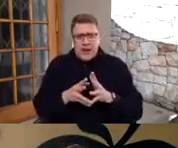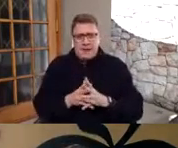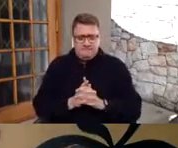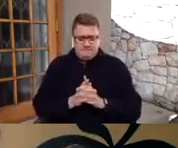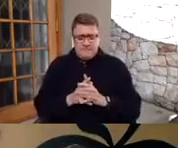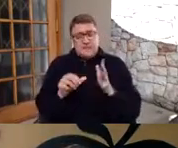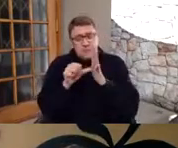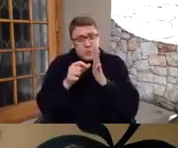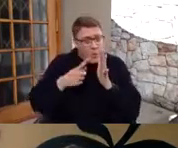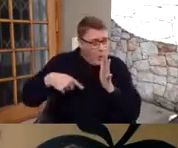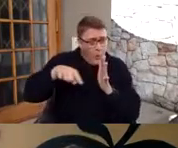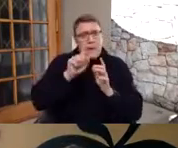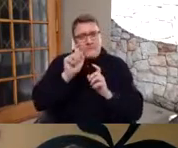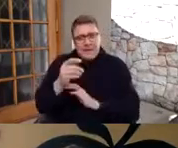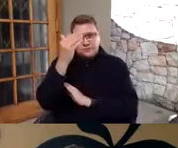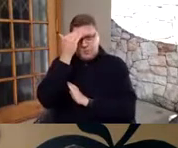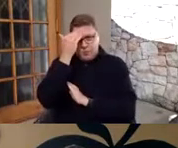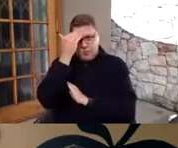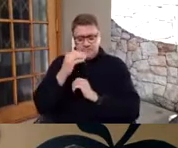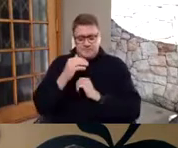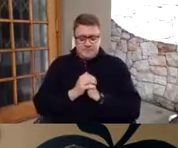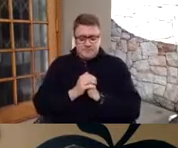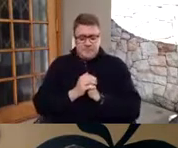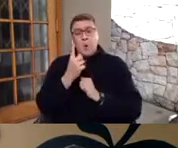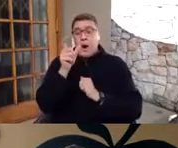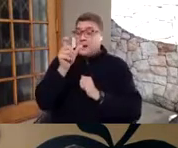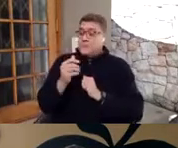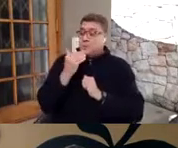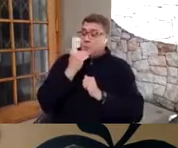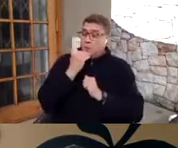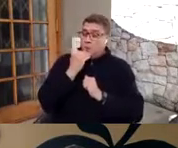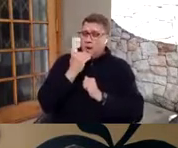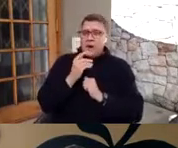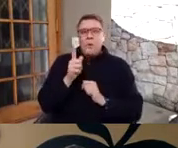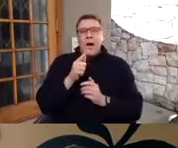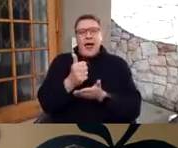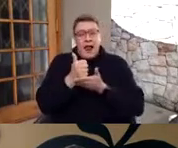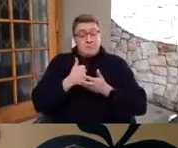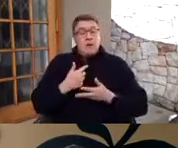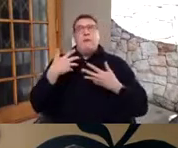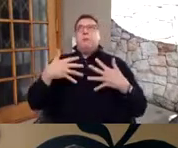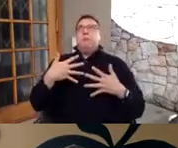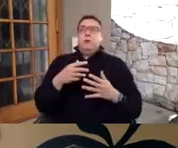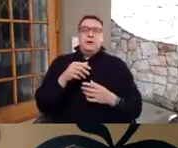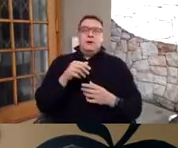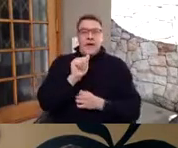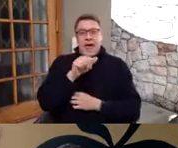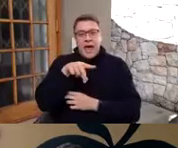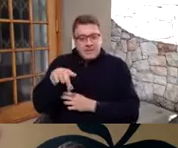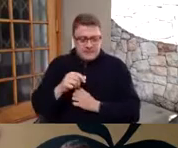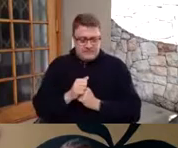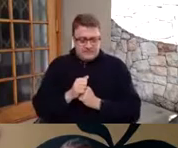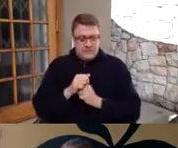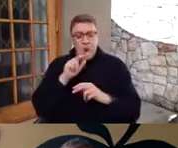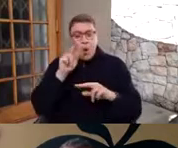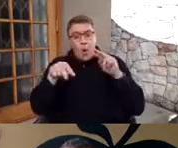that we all must know that there's only one person of you. And what helped me quite a lot was this app is some autistic